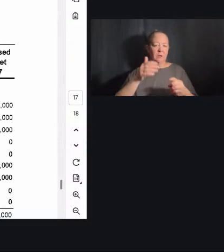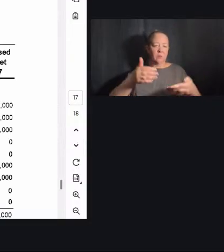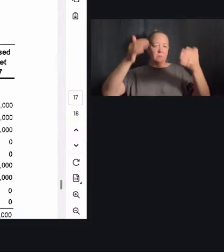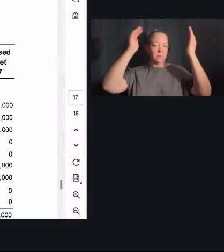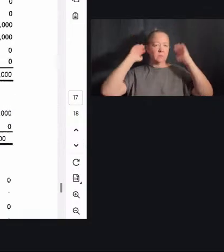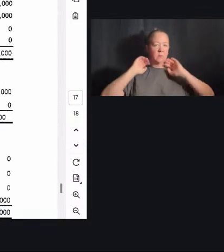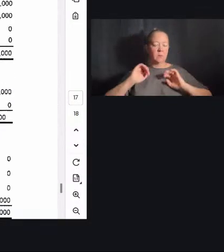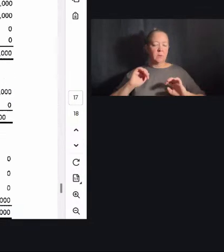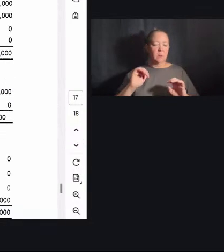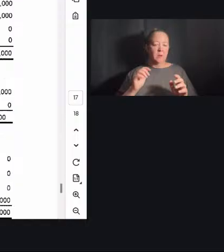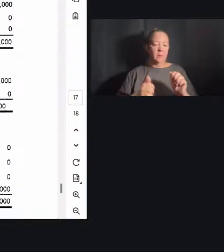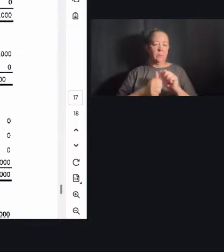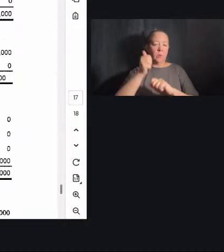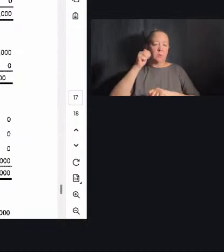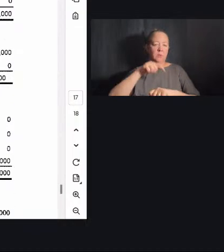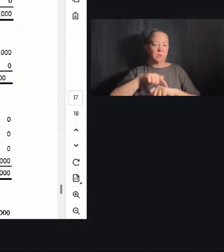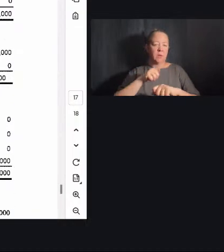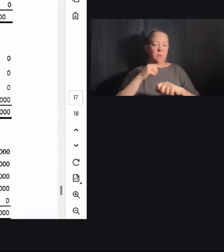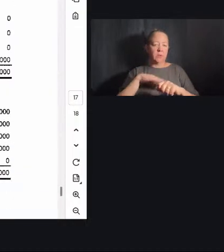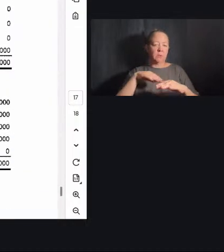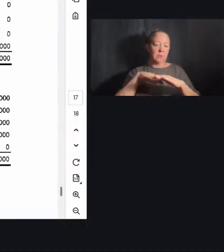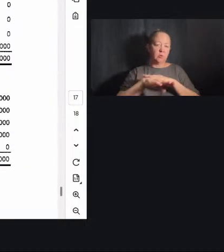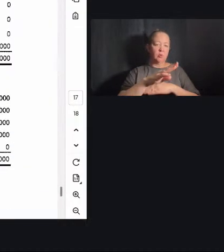trash. So